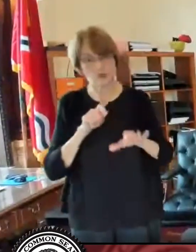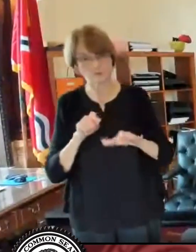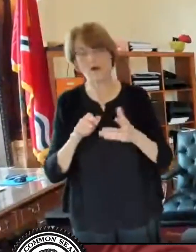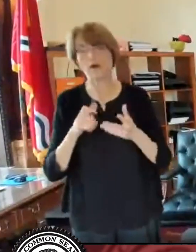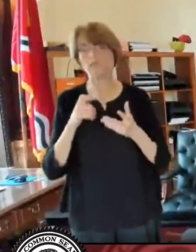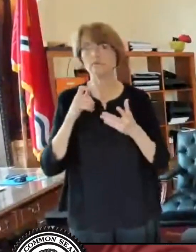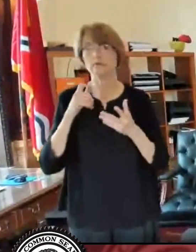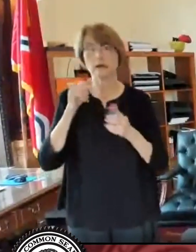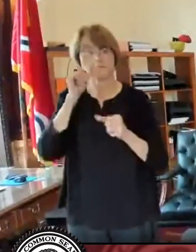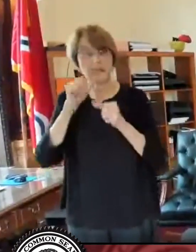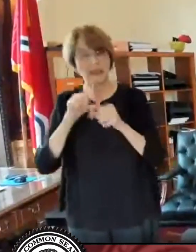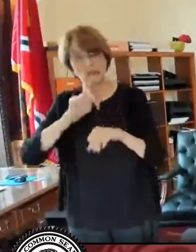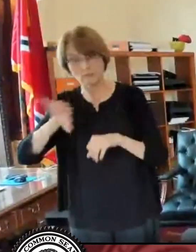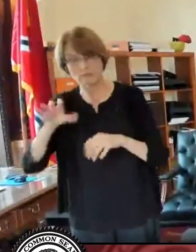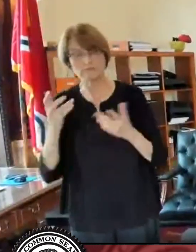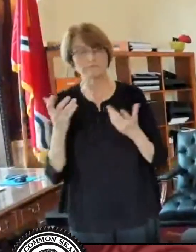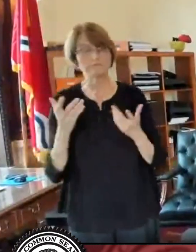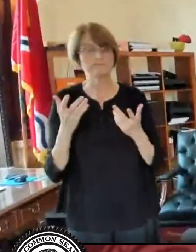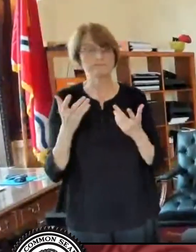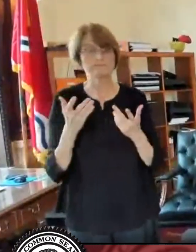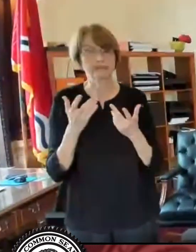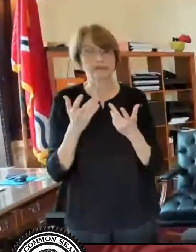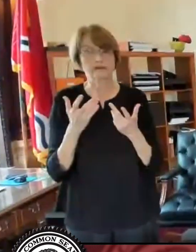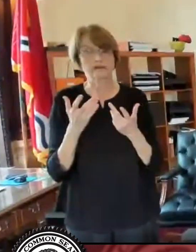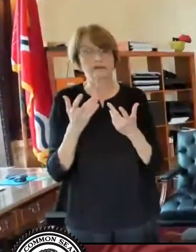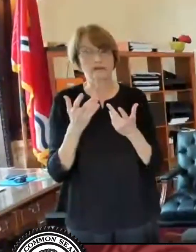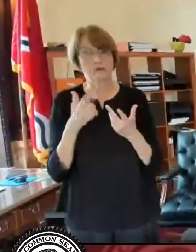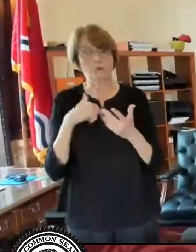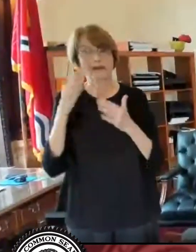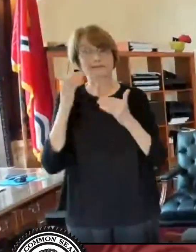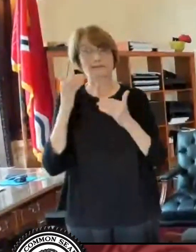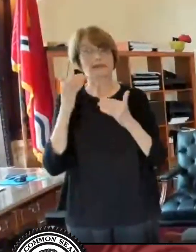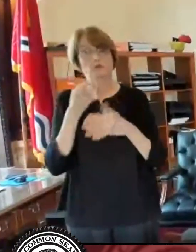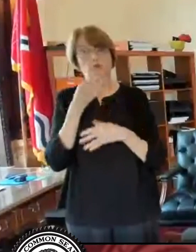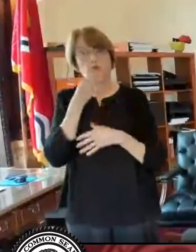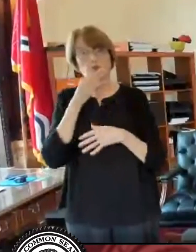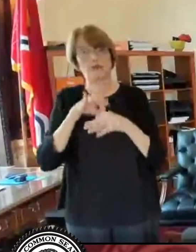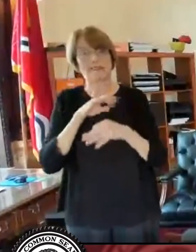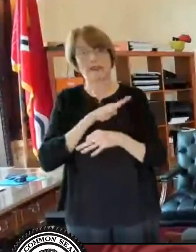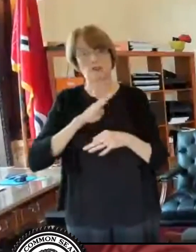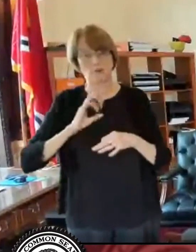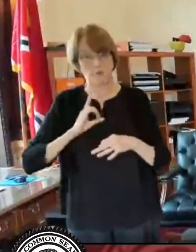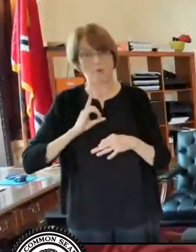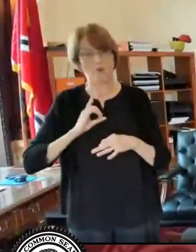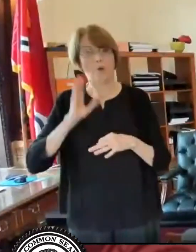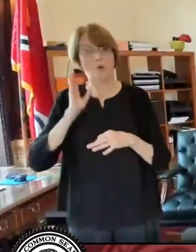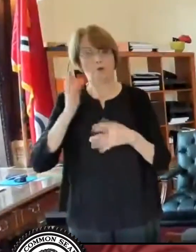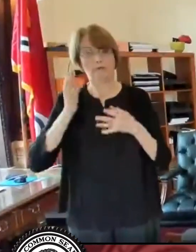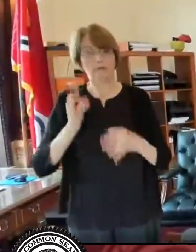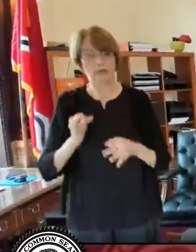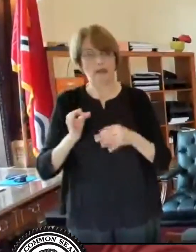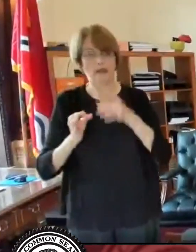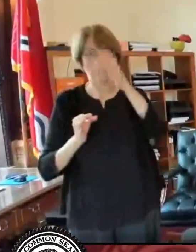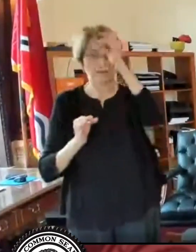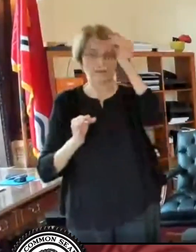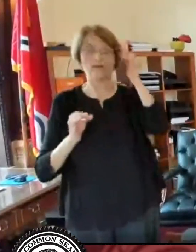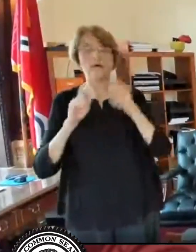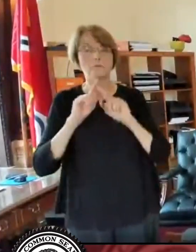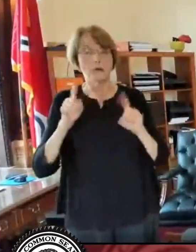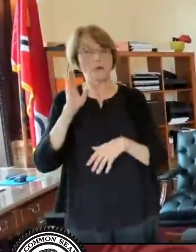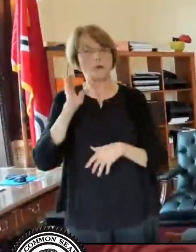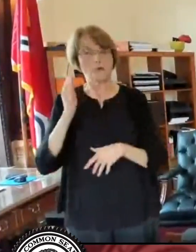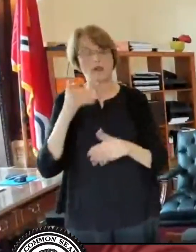have pretty soon, the election board will figure this out and we'll get it announced. But we will have